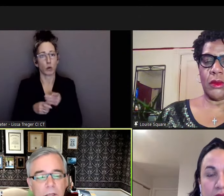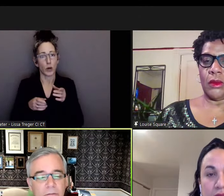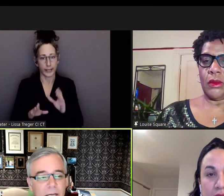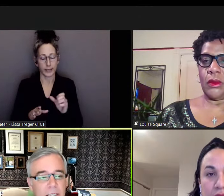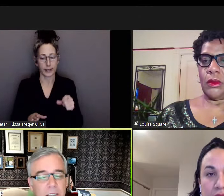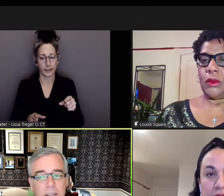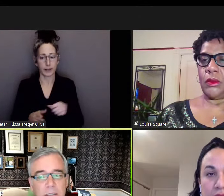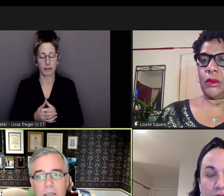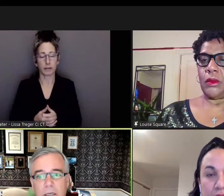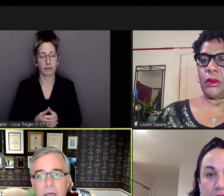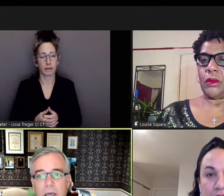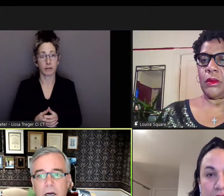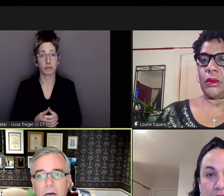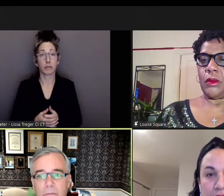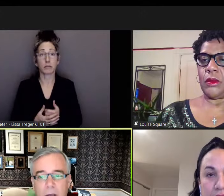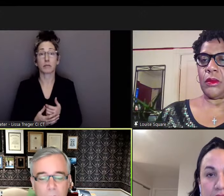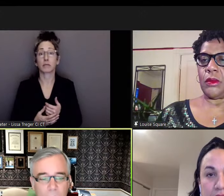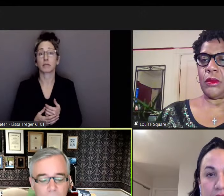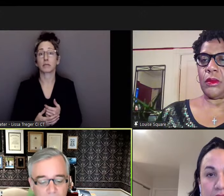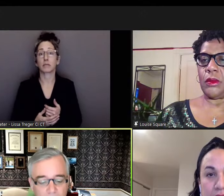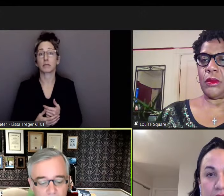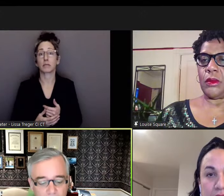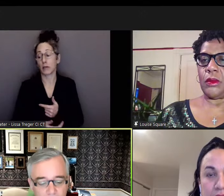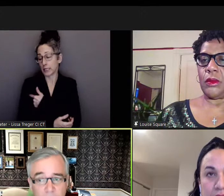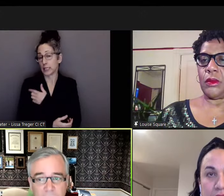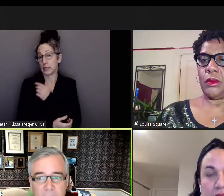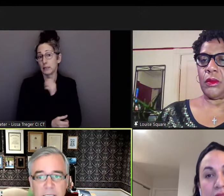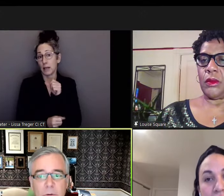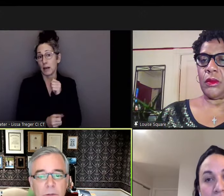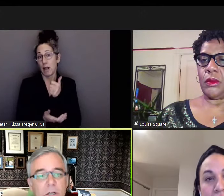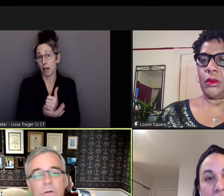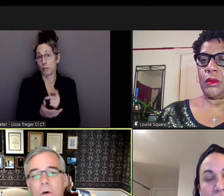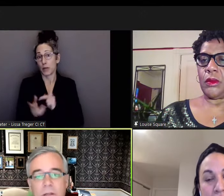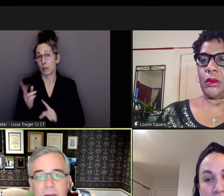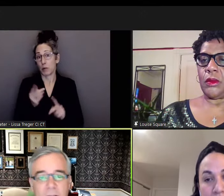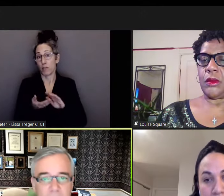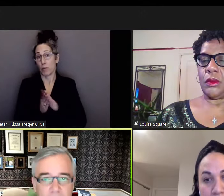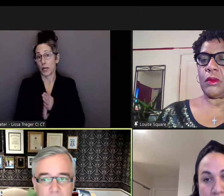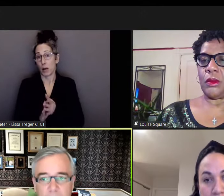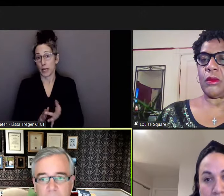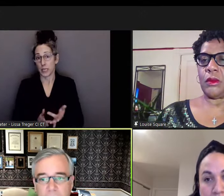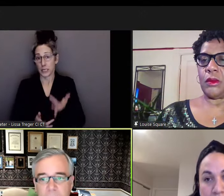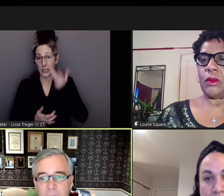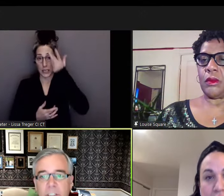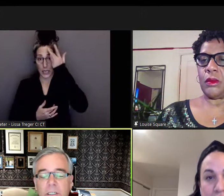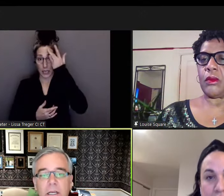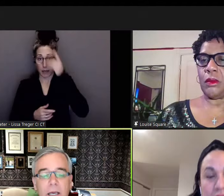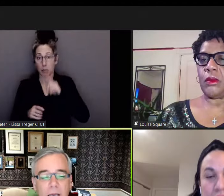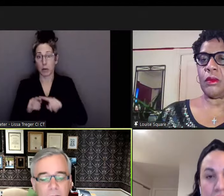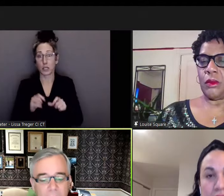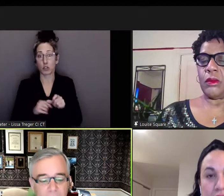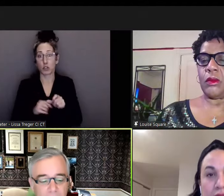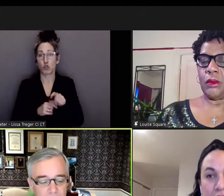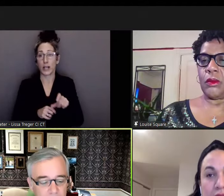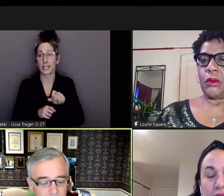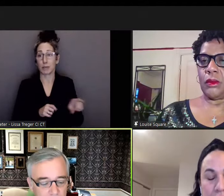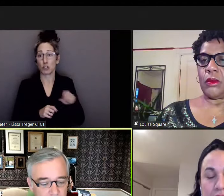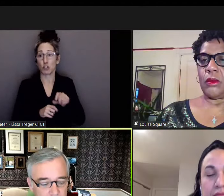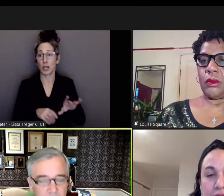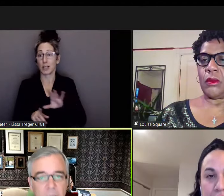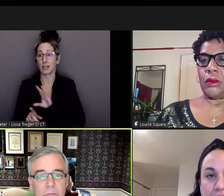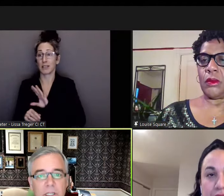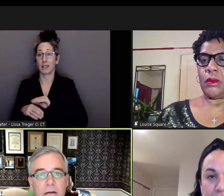know that the vaccines can help people from getting sick, but we don't know what the vaccines can do about transmission. And I think